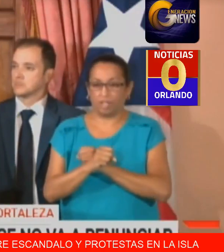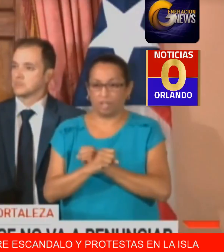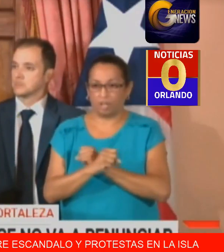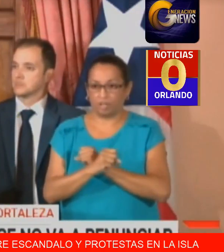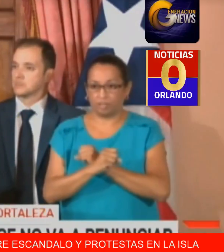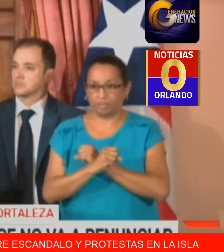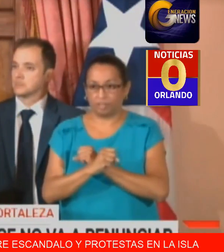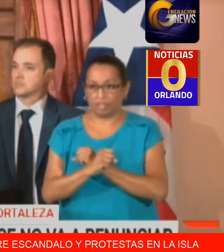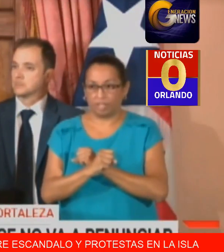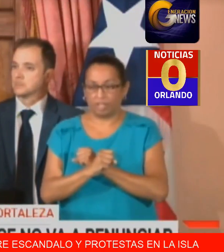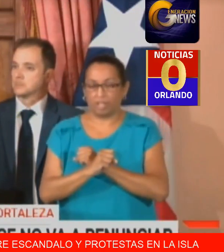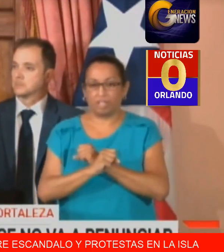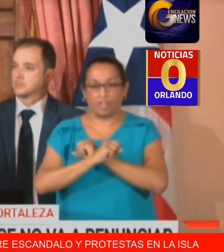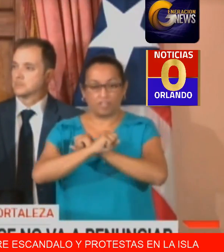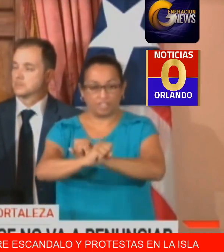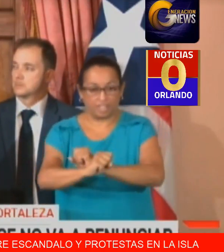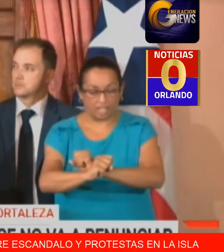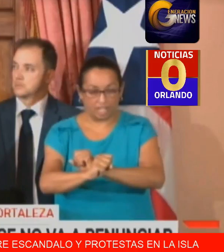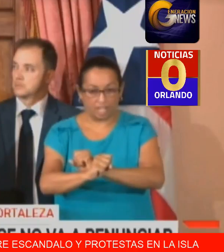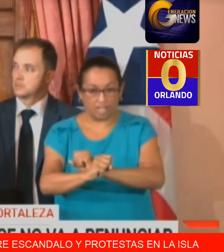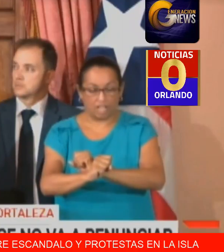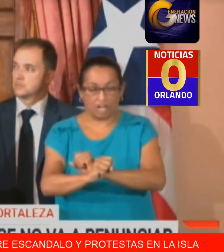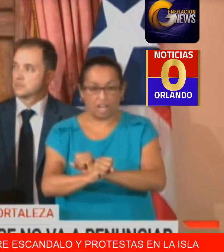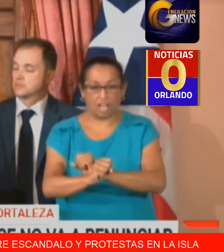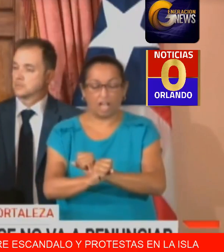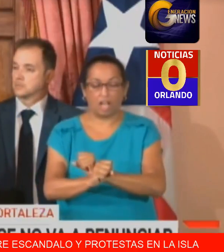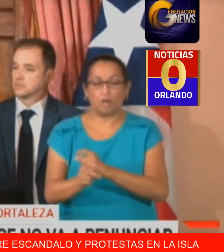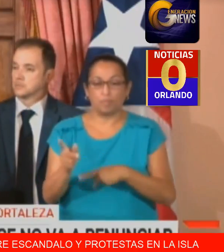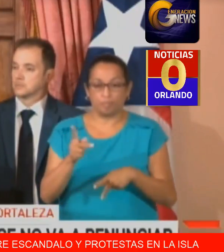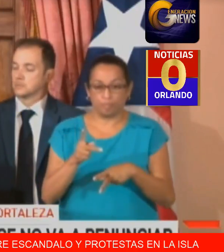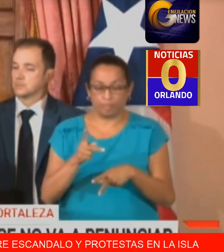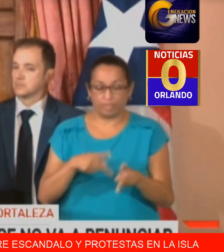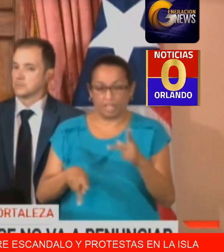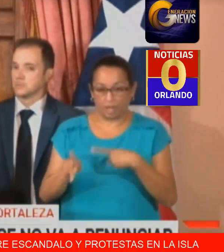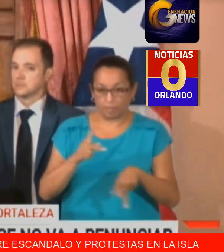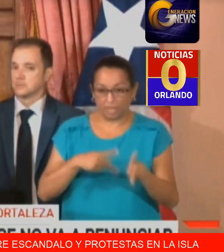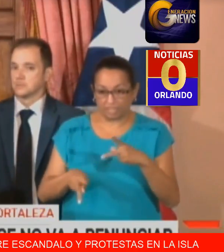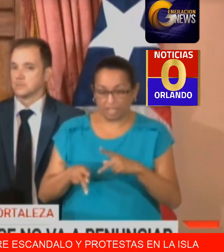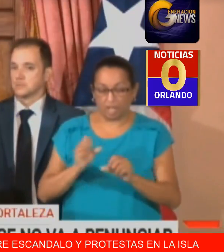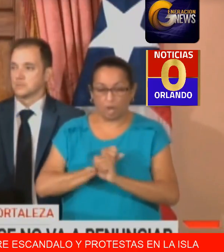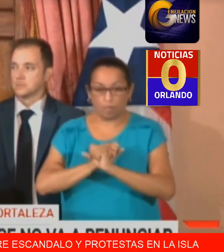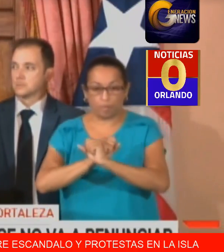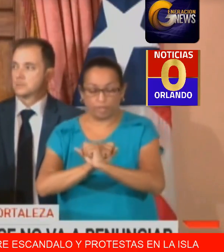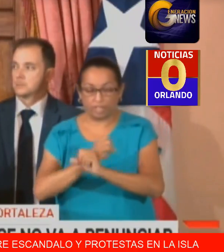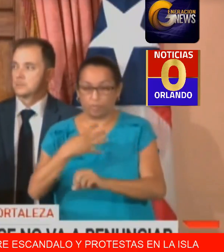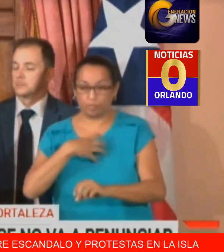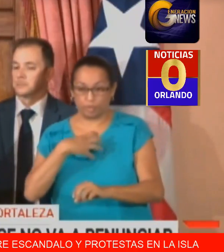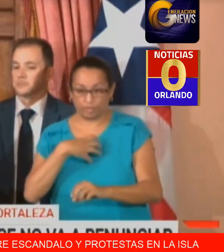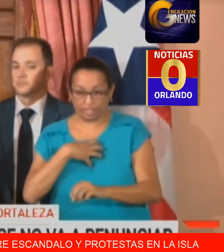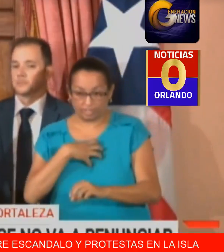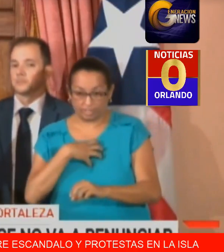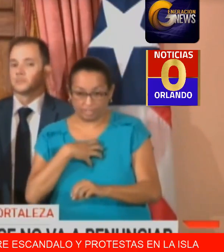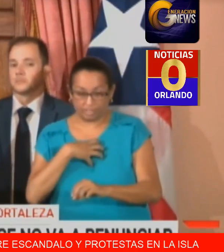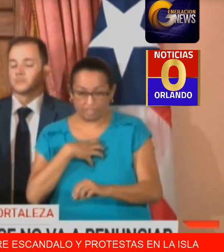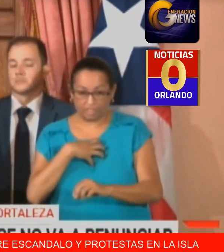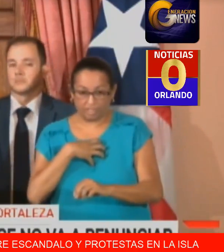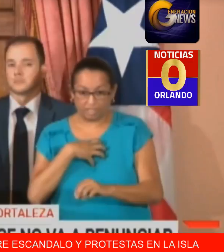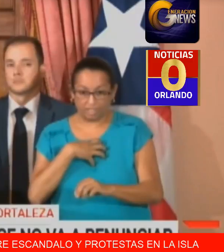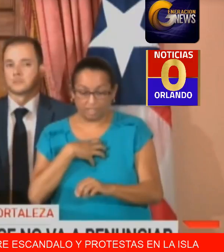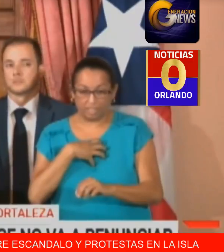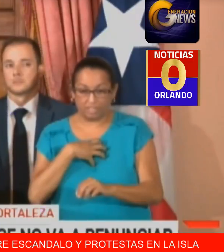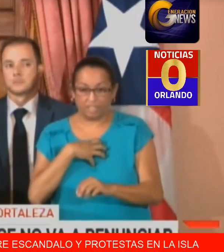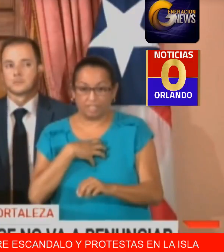was definite action coming from some of the people that were protesting. And